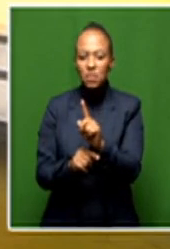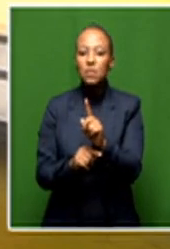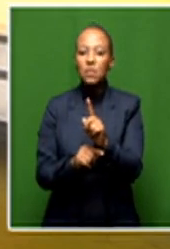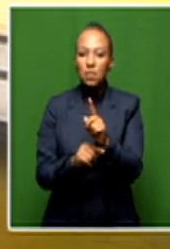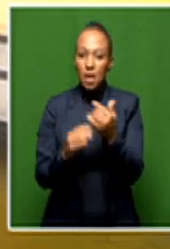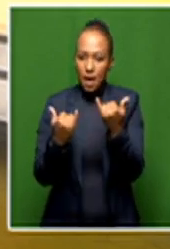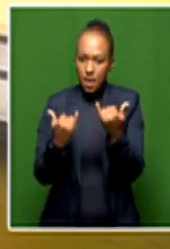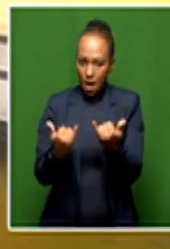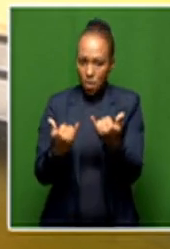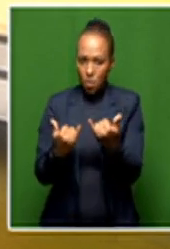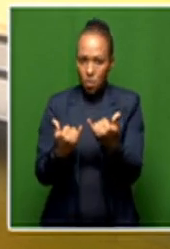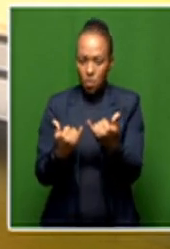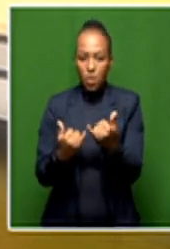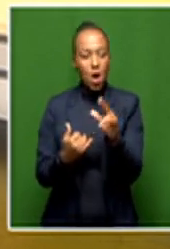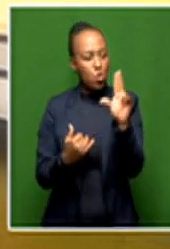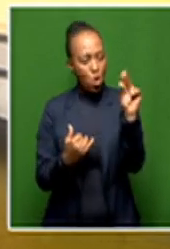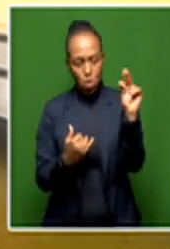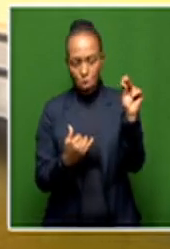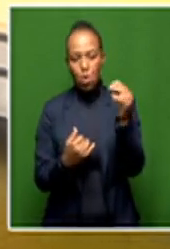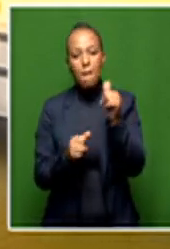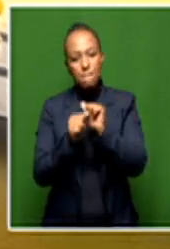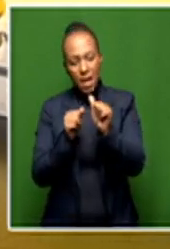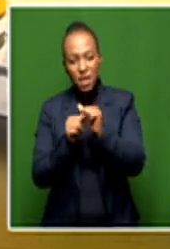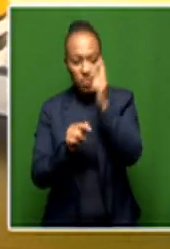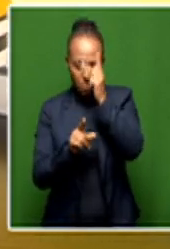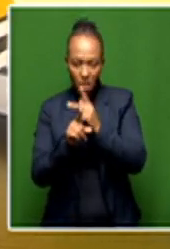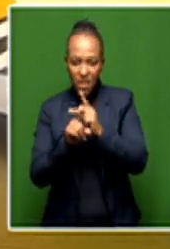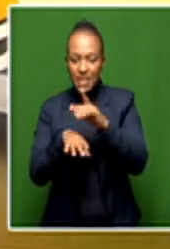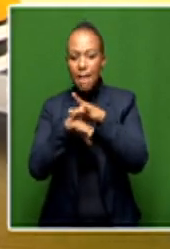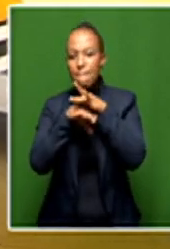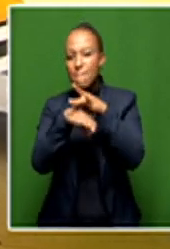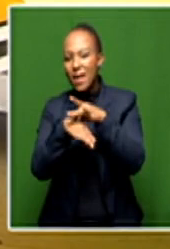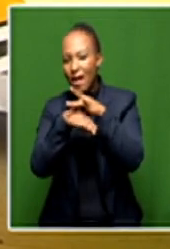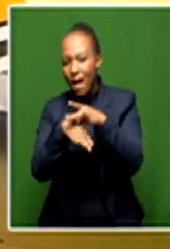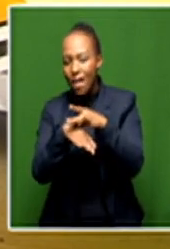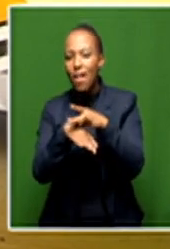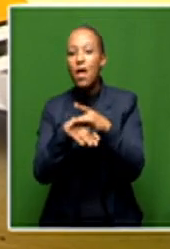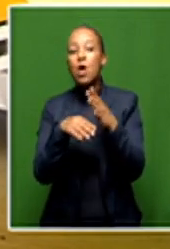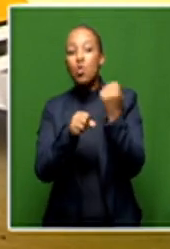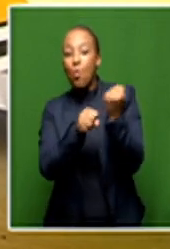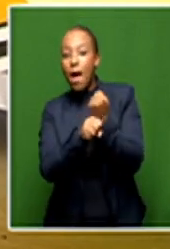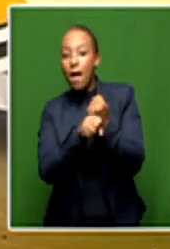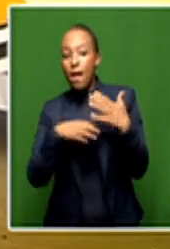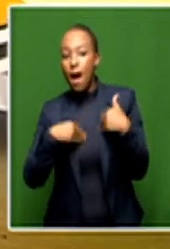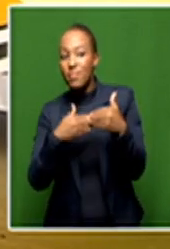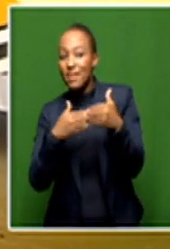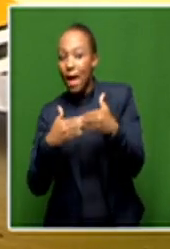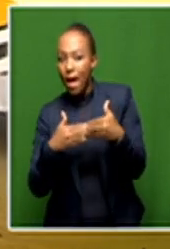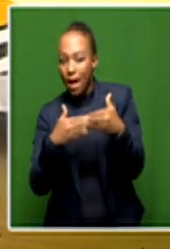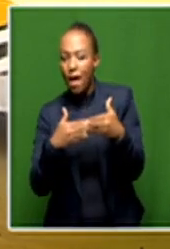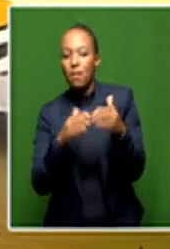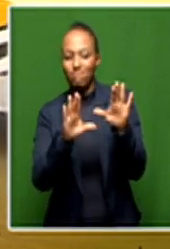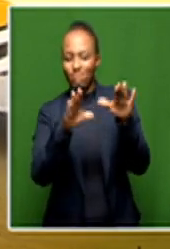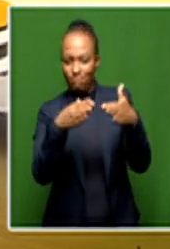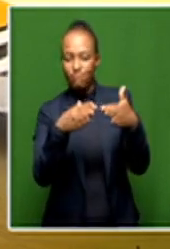So right now, no. Unless you're a medical professional, no. Just leave it. Unless you work in the healthcare sector, because even